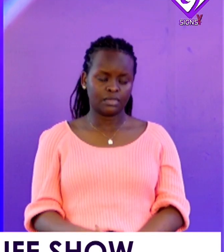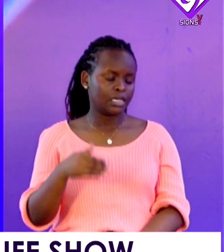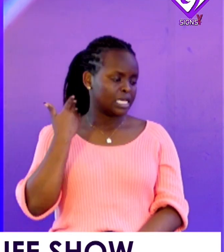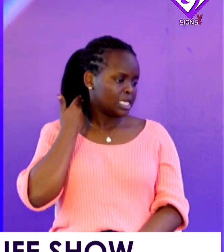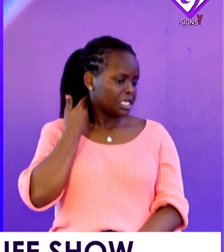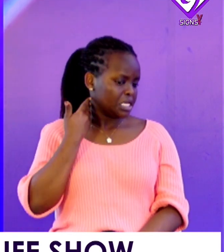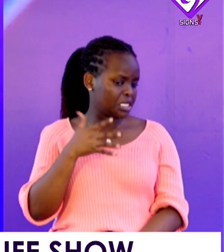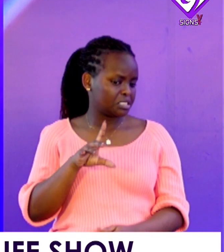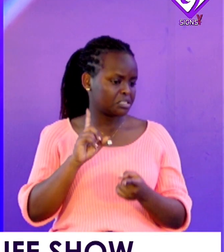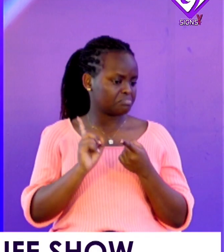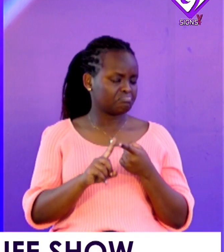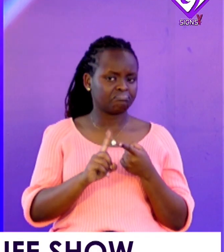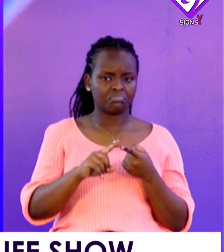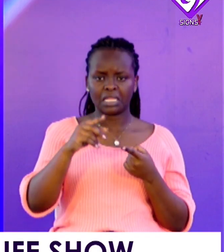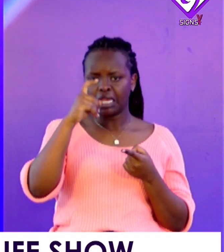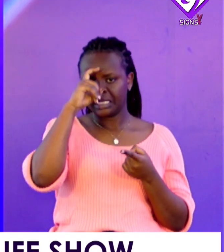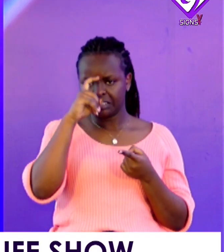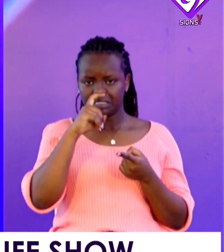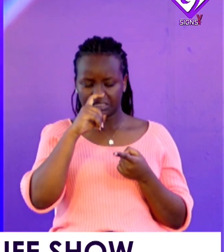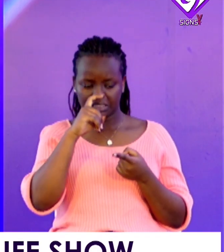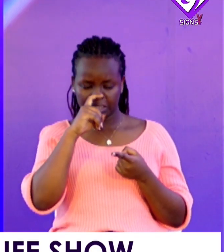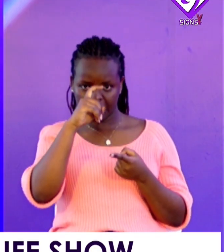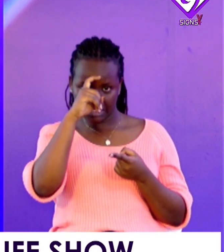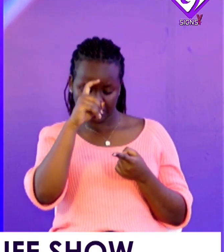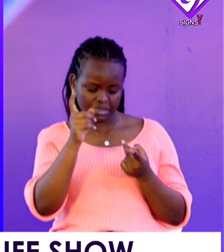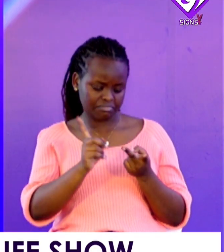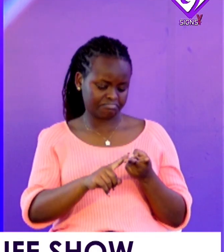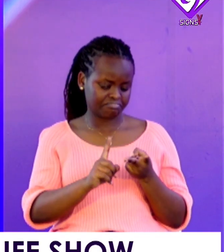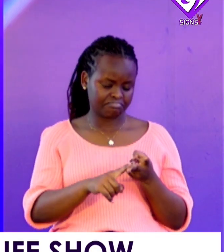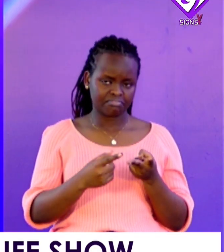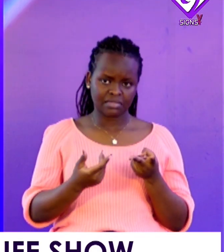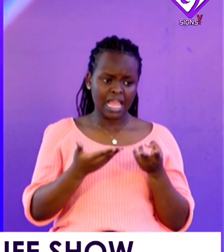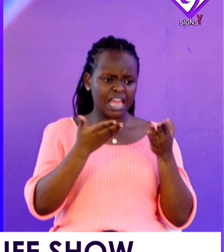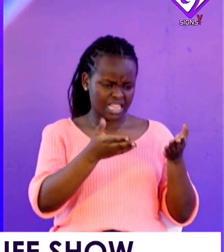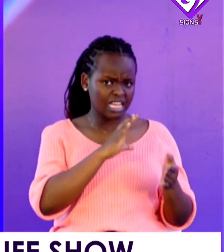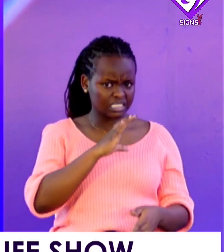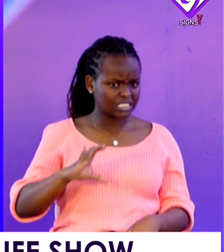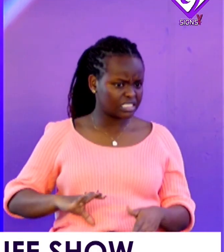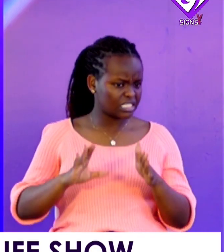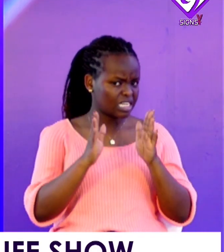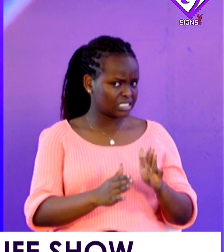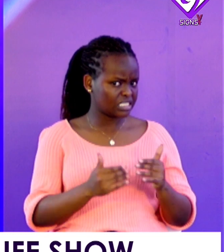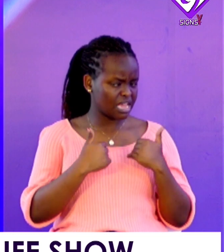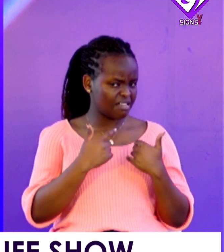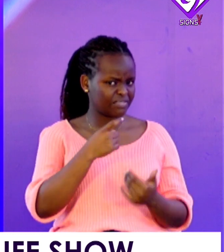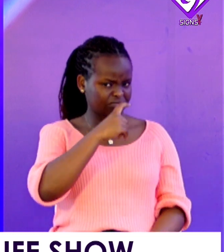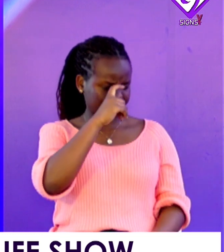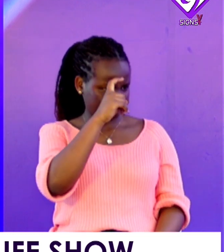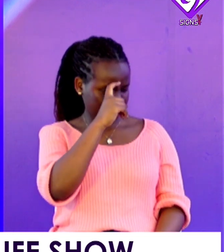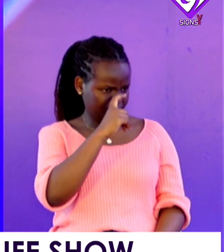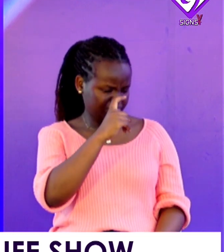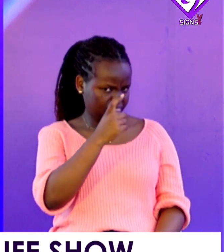jealousy in religion. Does it exist in the Christian religion? Is there malice in